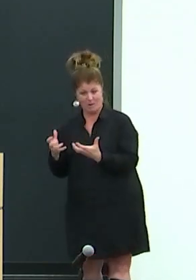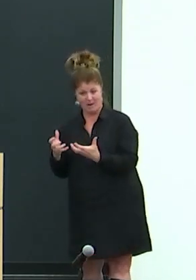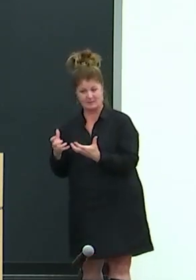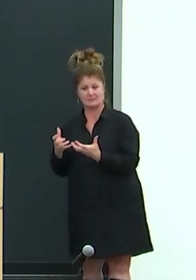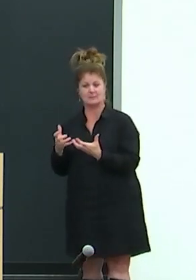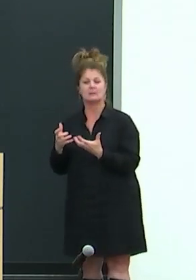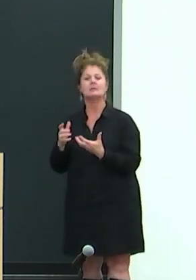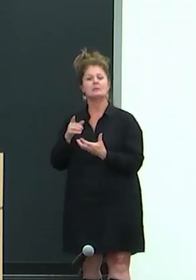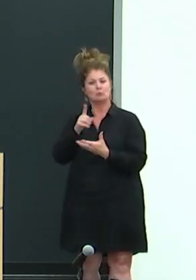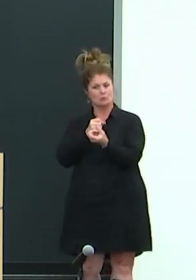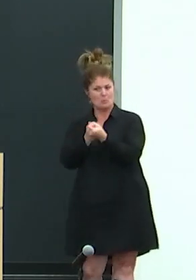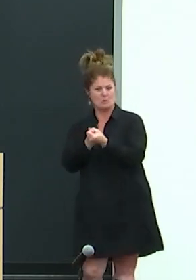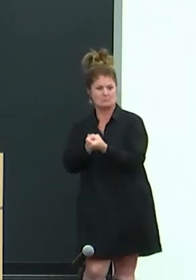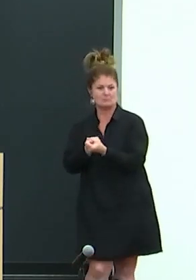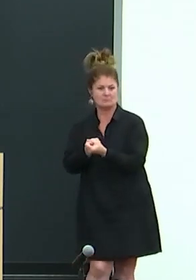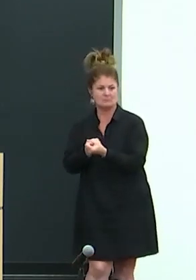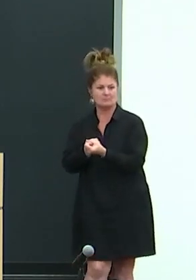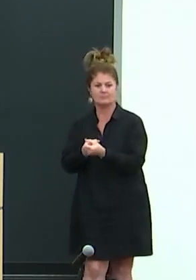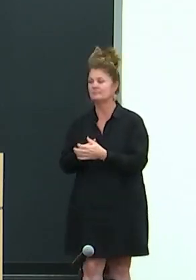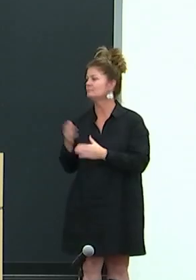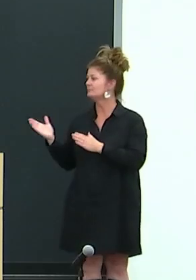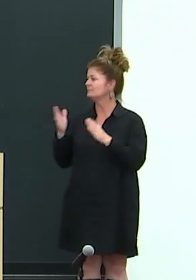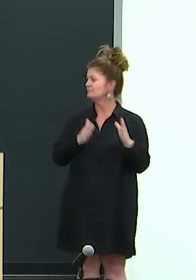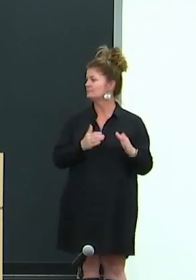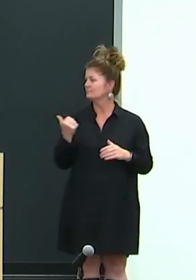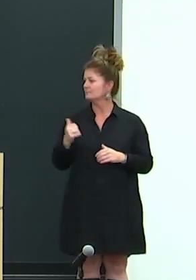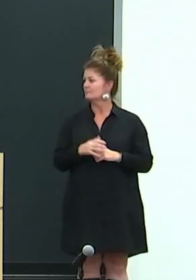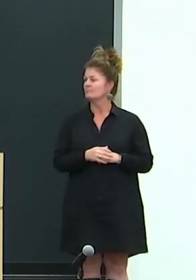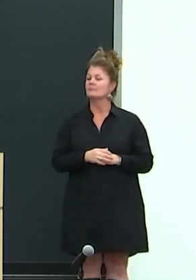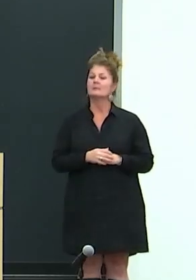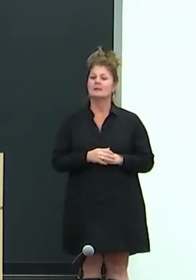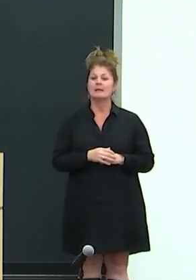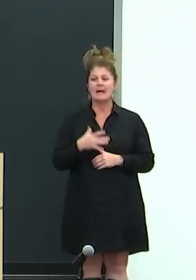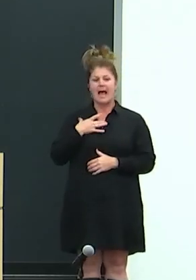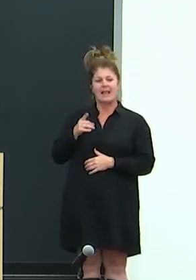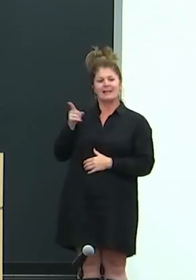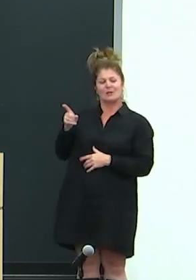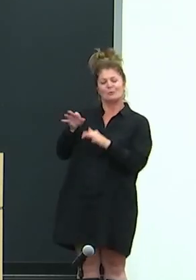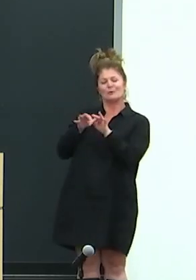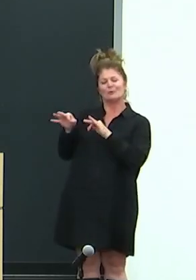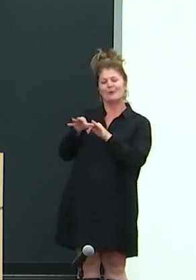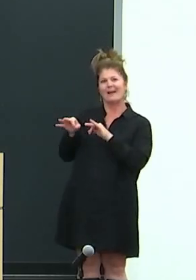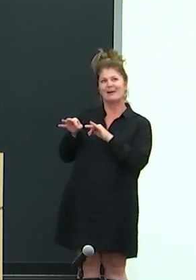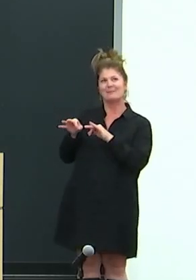at. I would also like to say something. I like that you described that